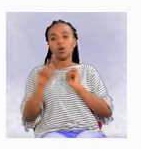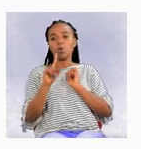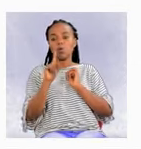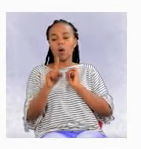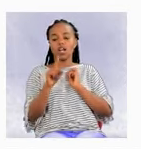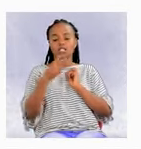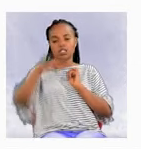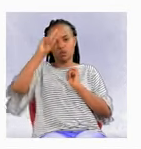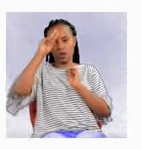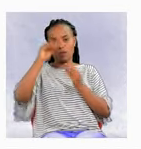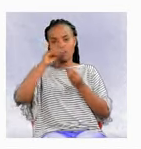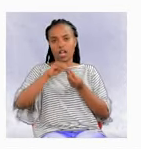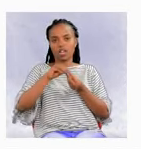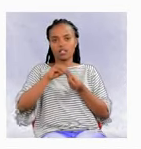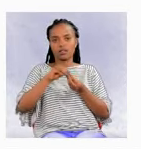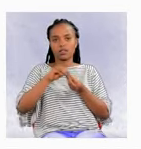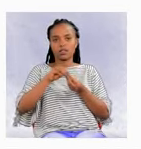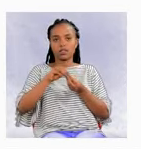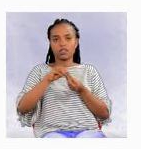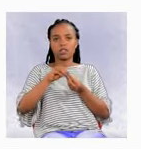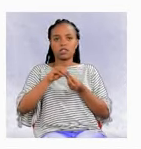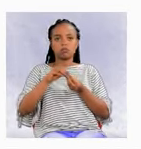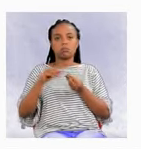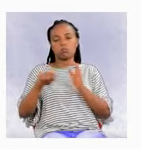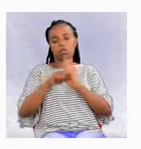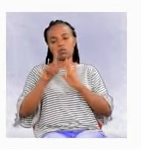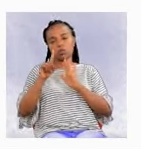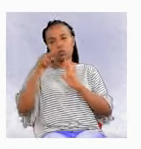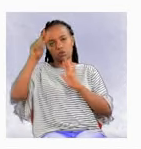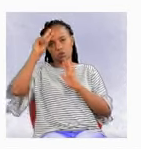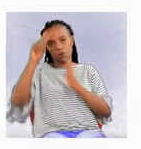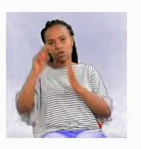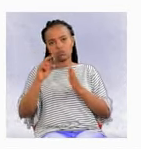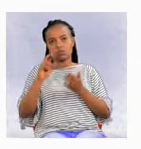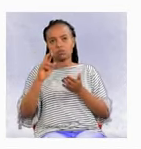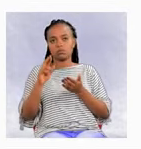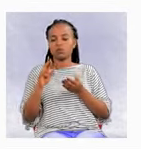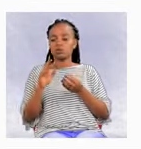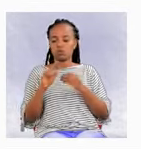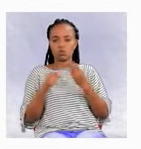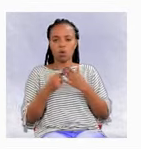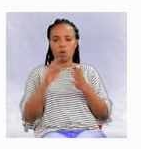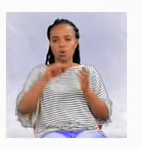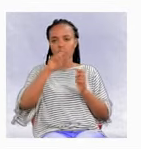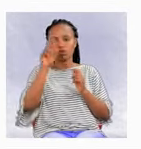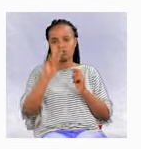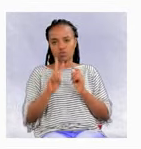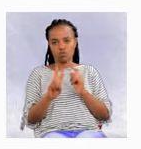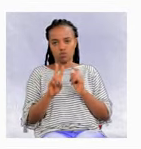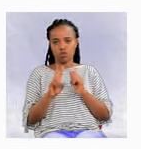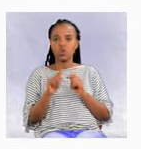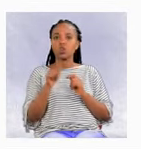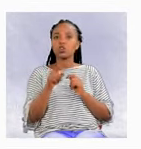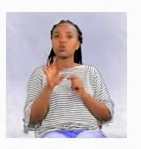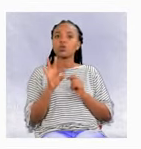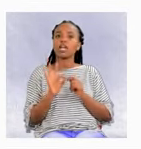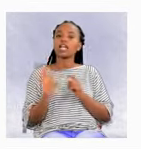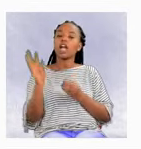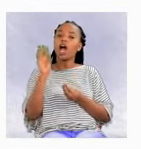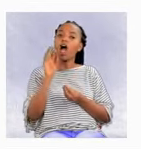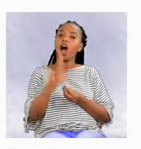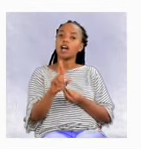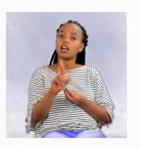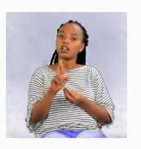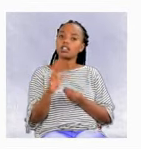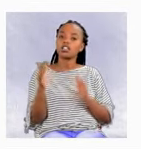1 squared plus negative 1 squared, it is 2, square root of 2. So, you will have r